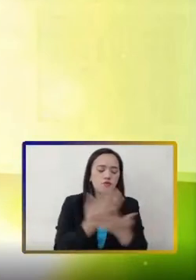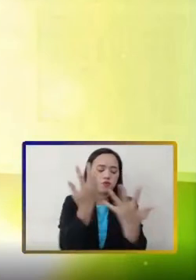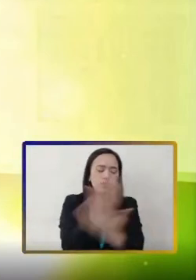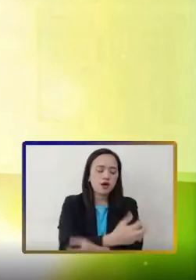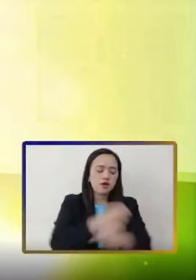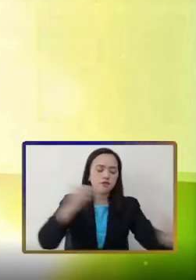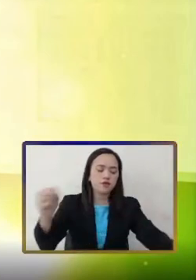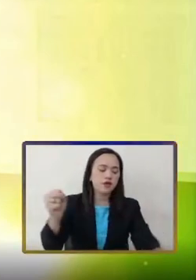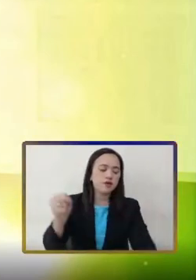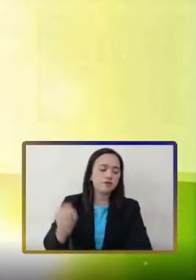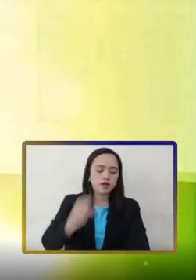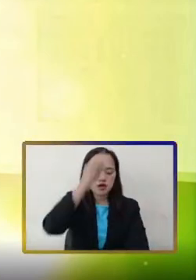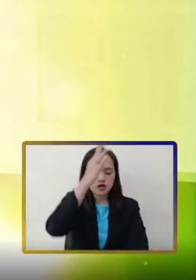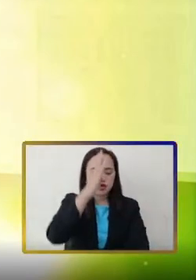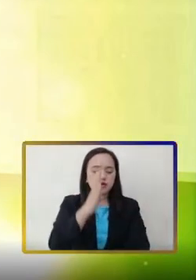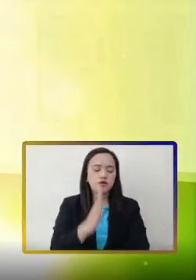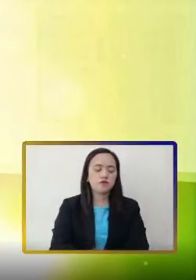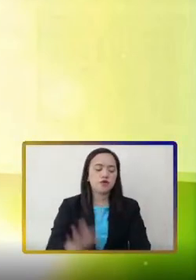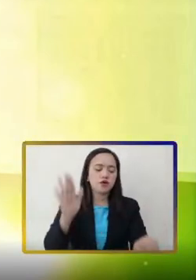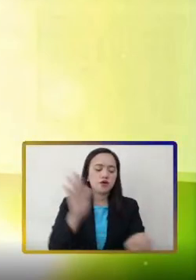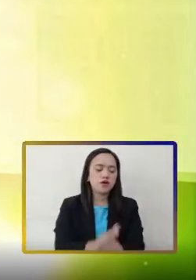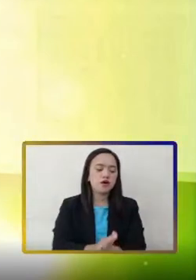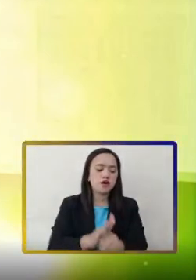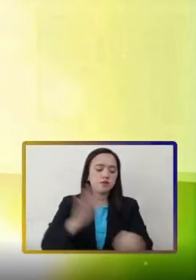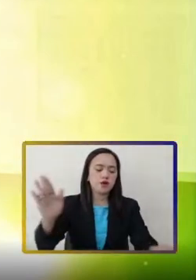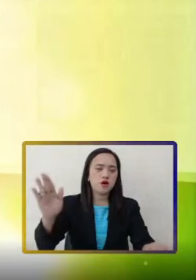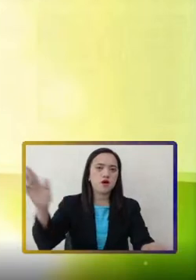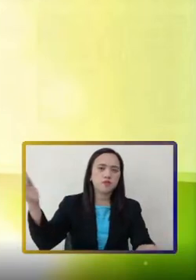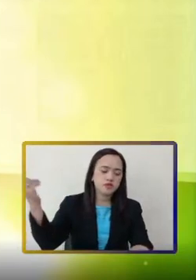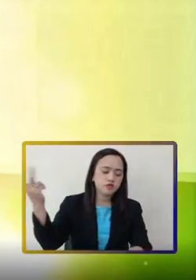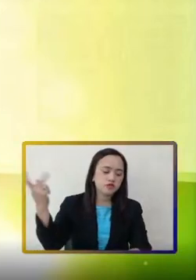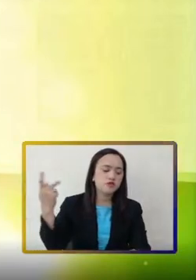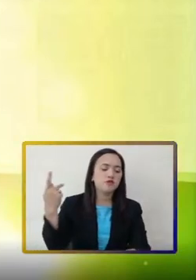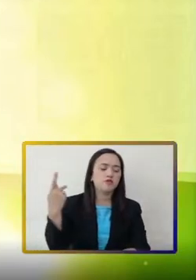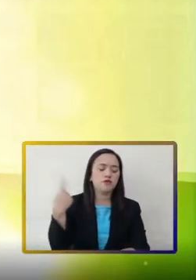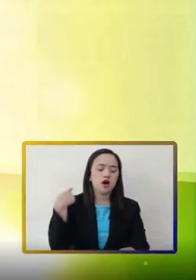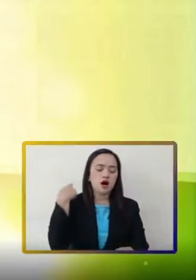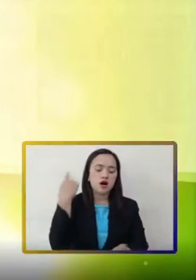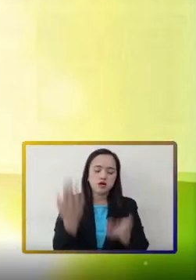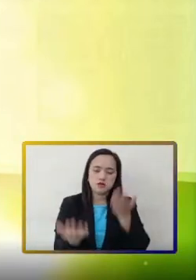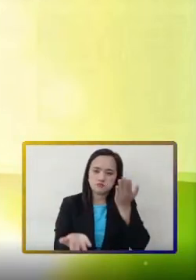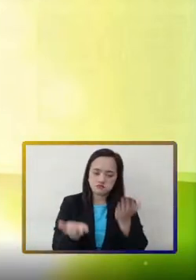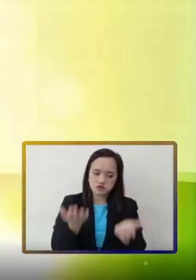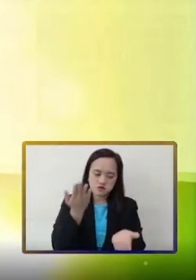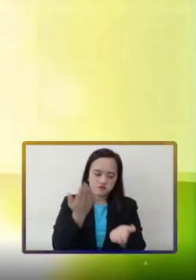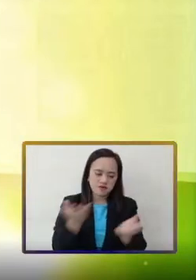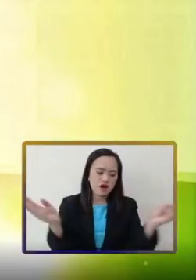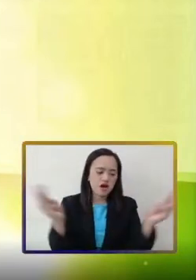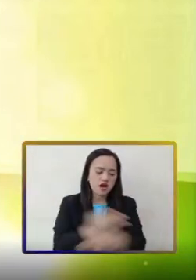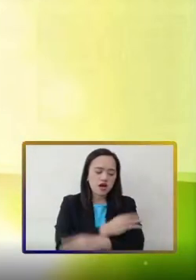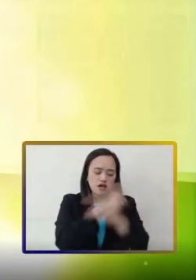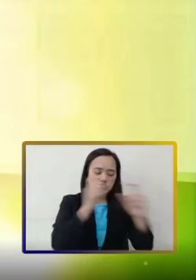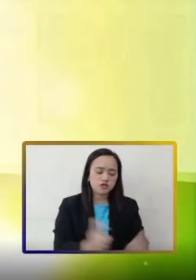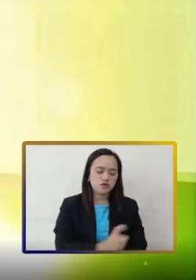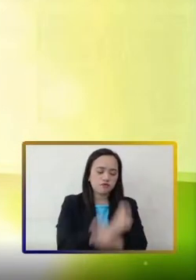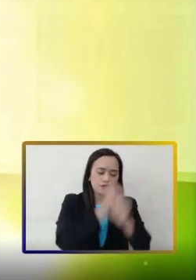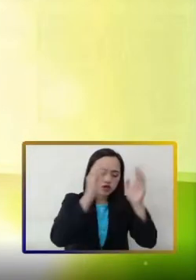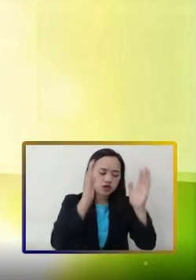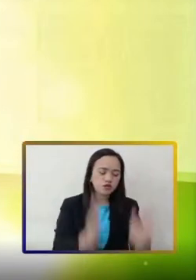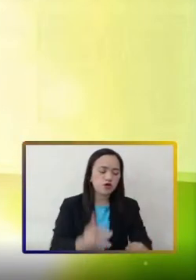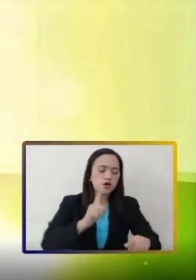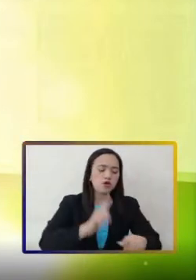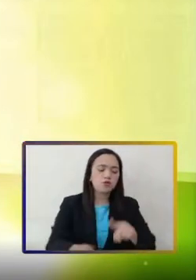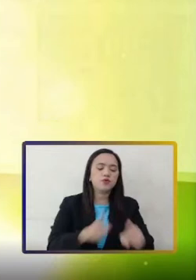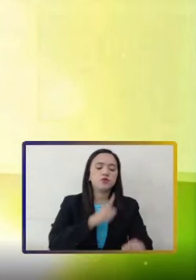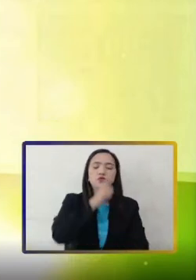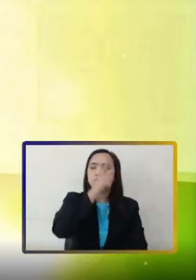to every believer, the promise of God. The vilest